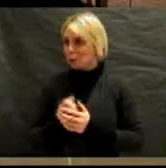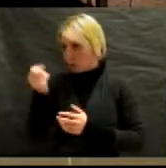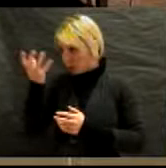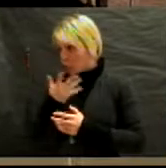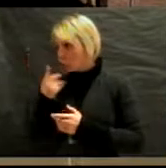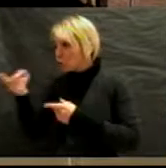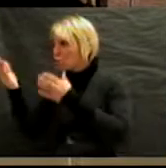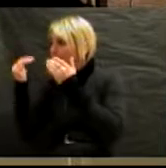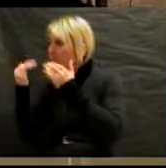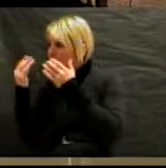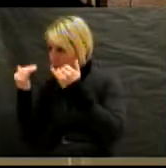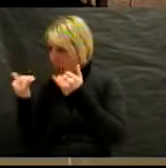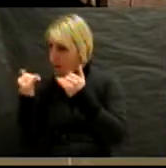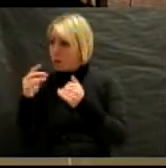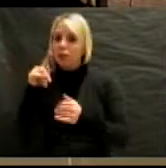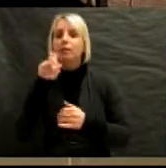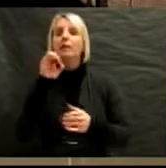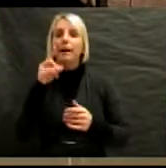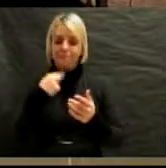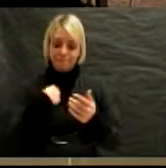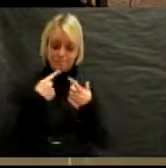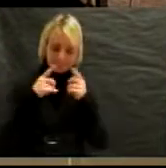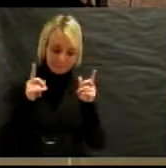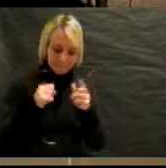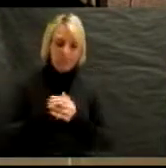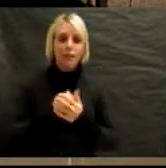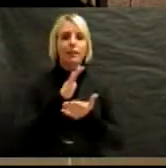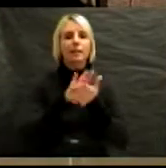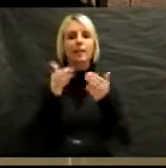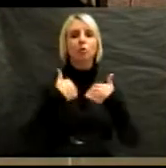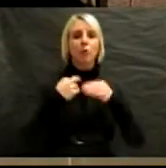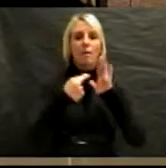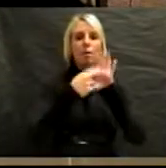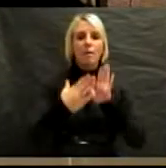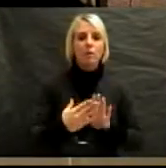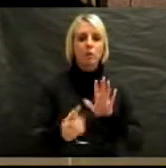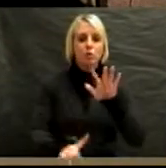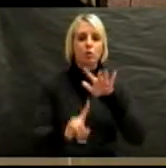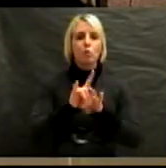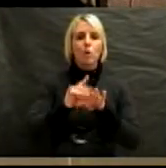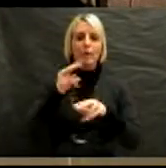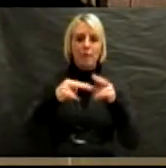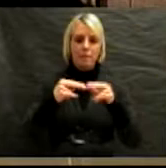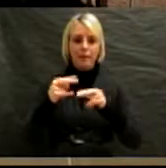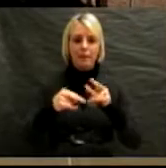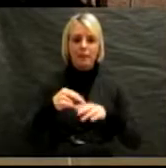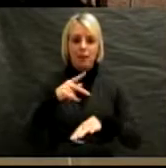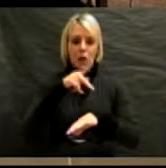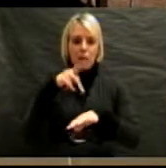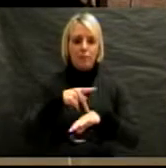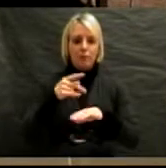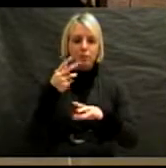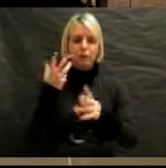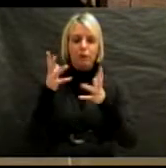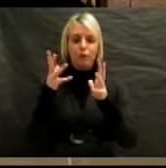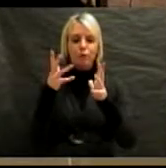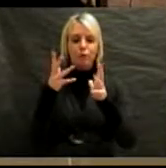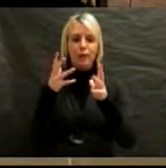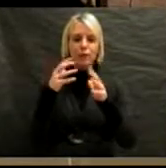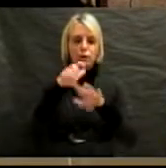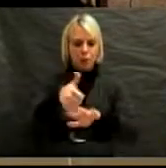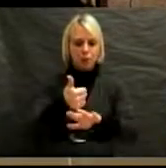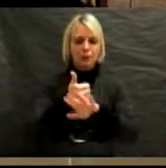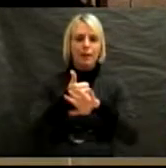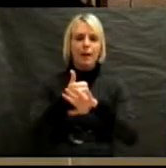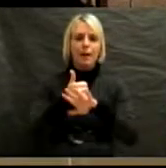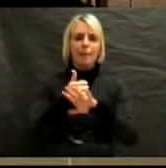representative show up at the buildings, once the principal has outlined what the expectations are with each of the board members. And then a lot of times they'll show